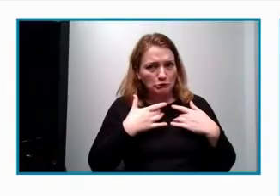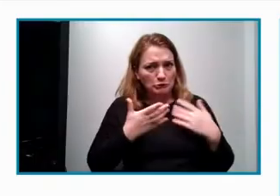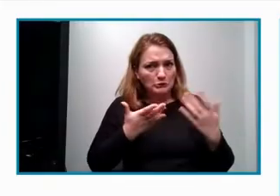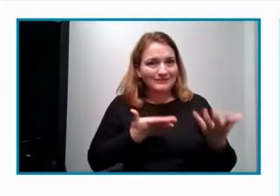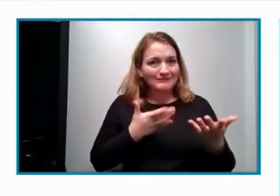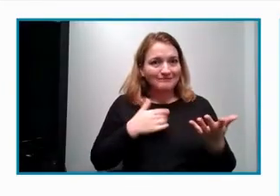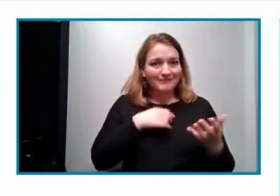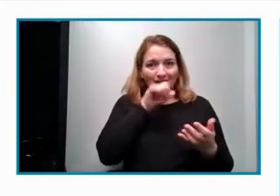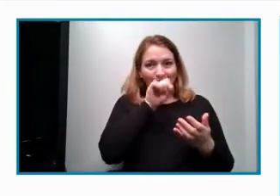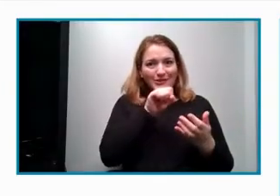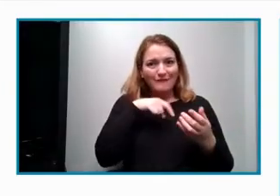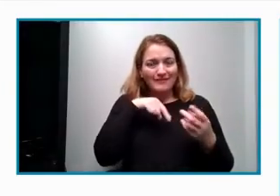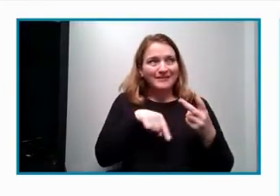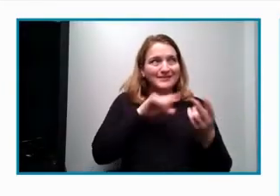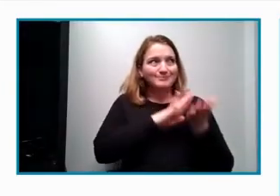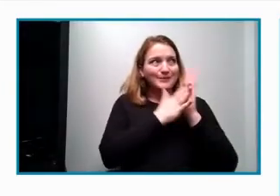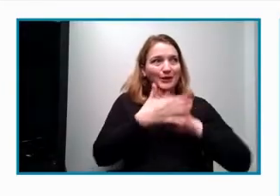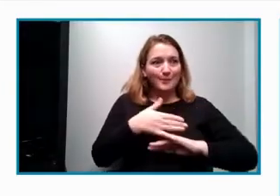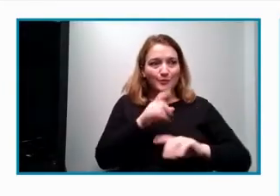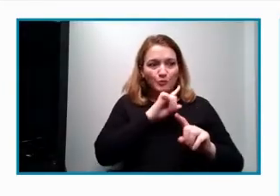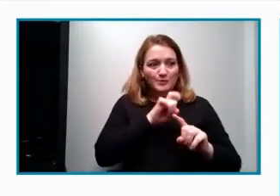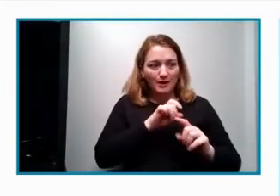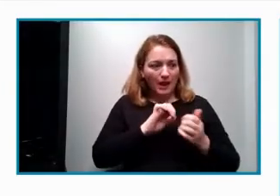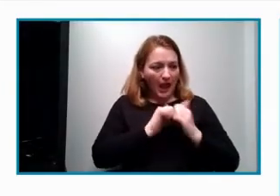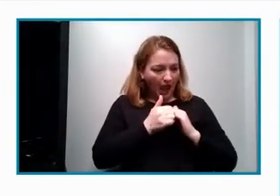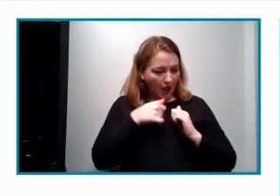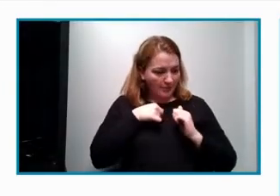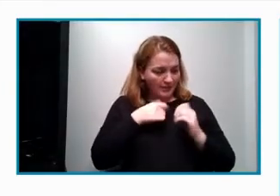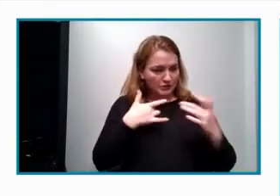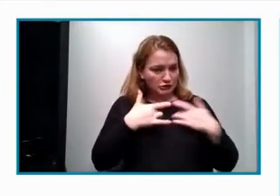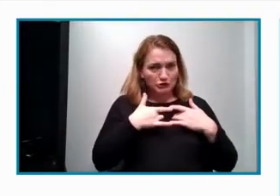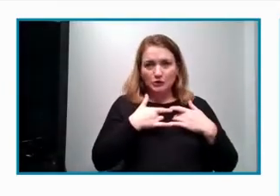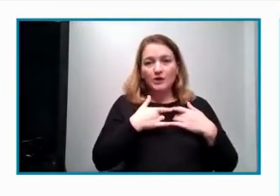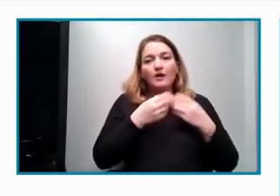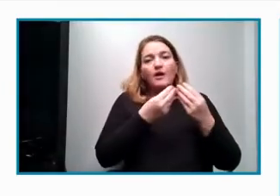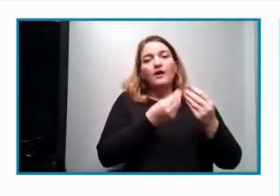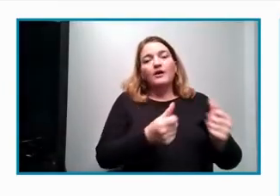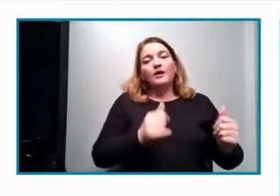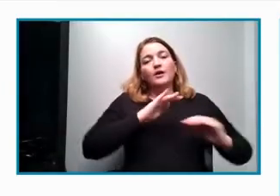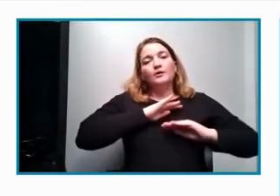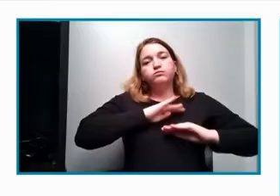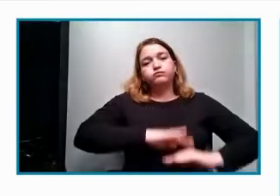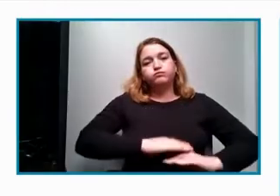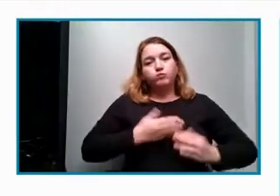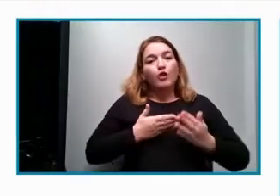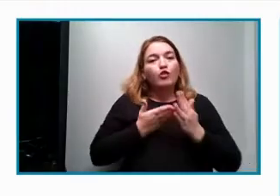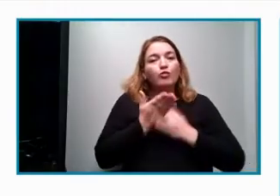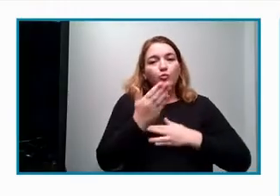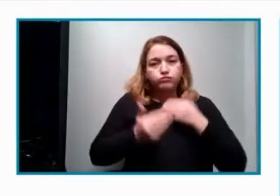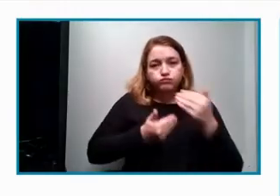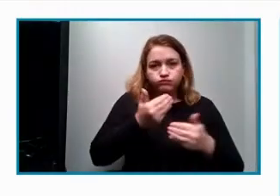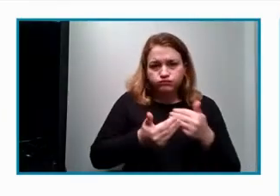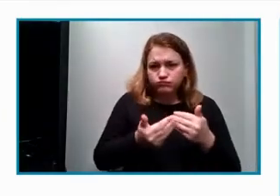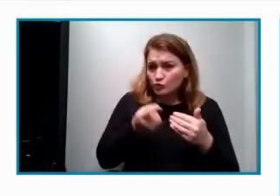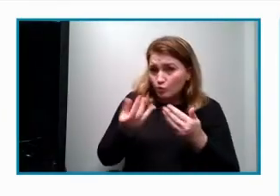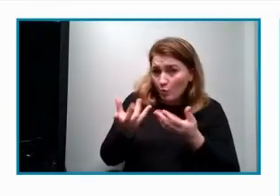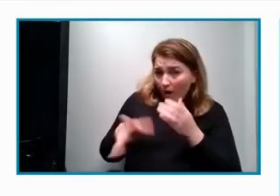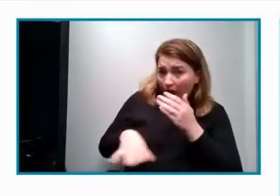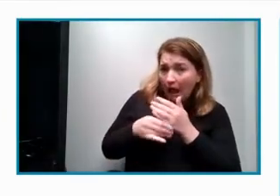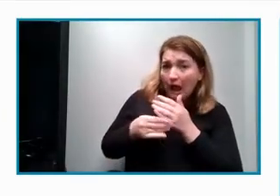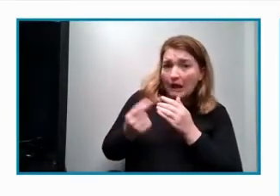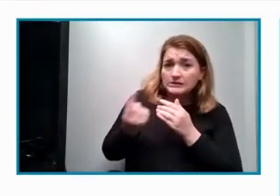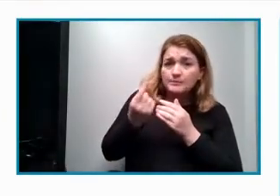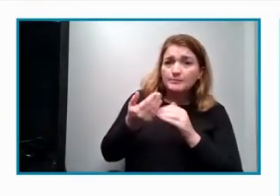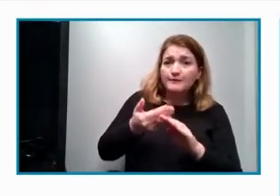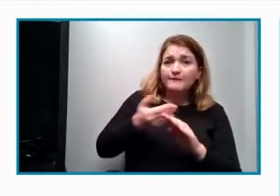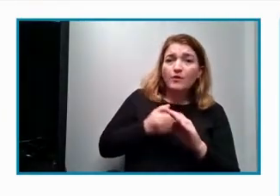question about how all those concerns were allayed during the process. But anything you want to add to this one before we move on to